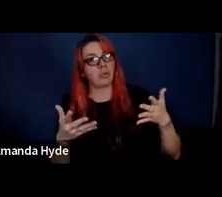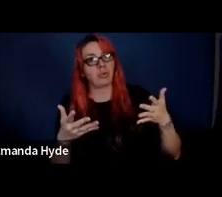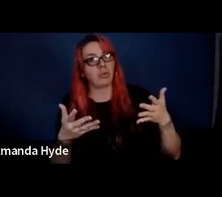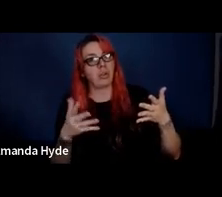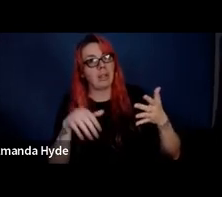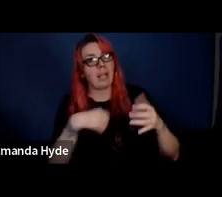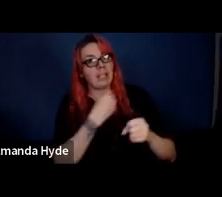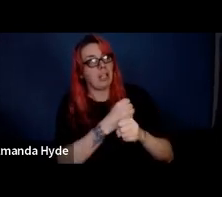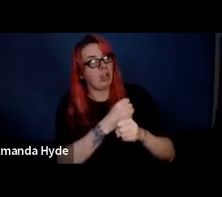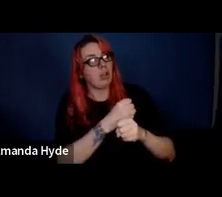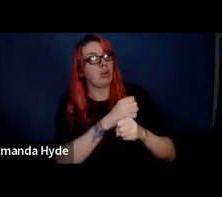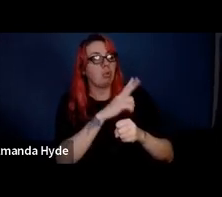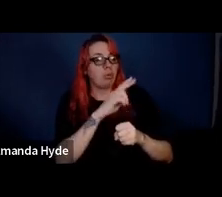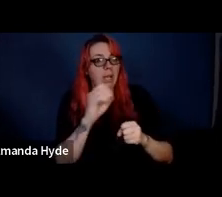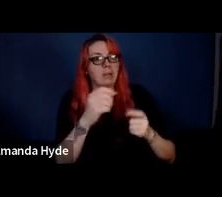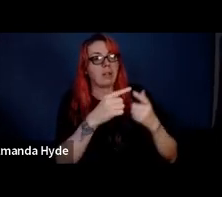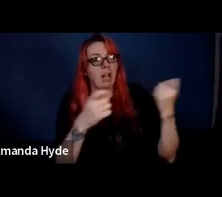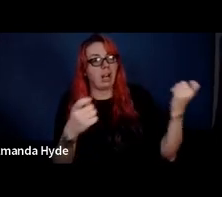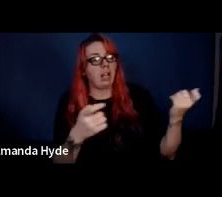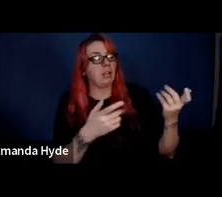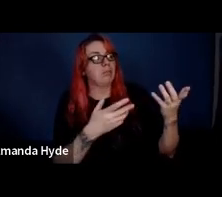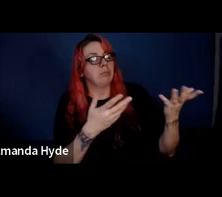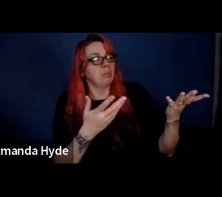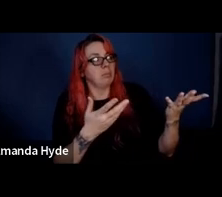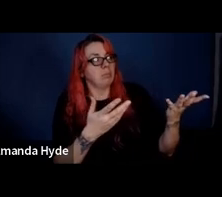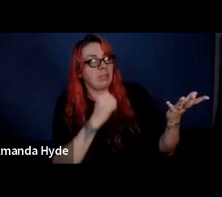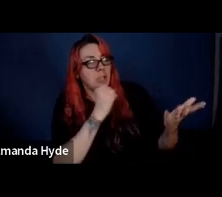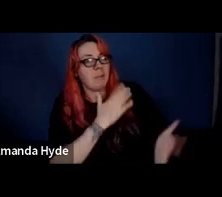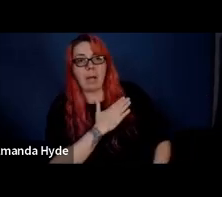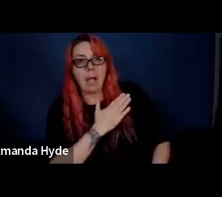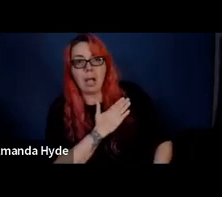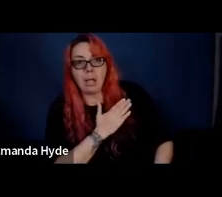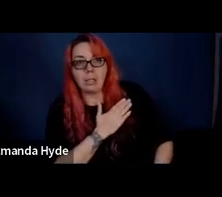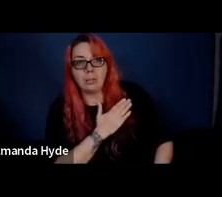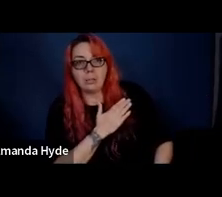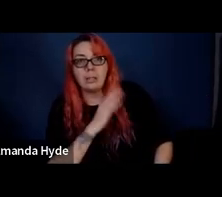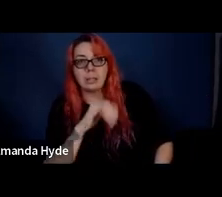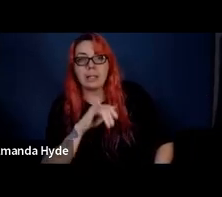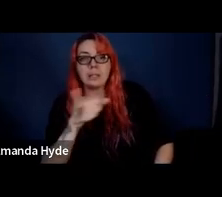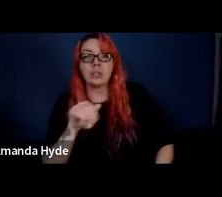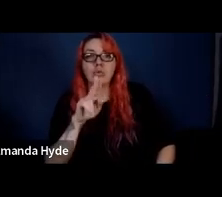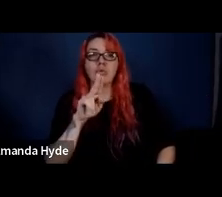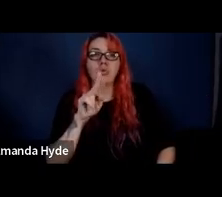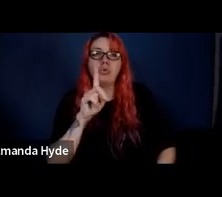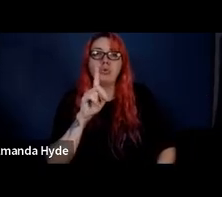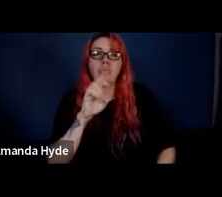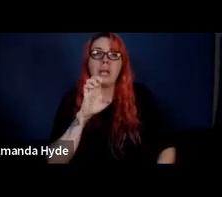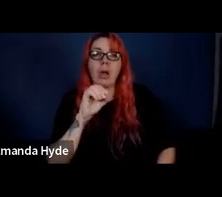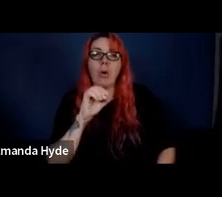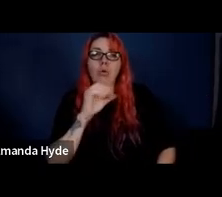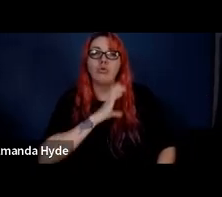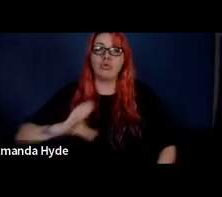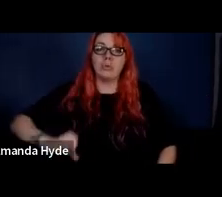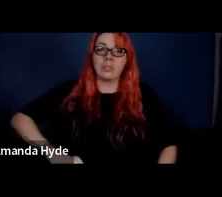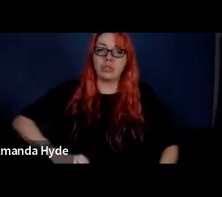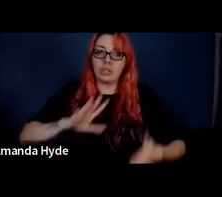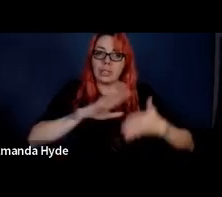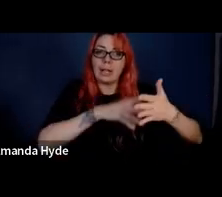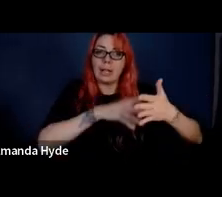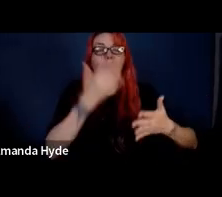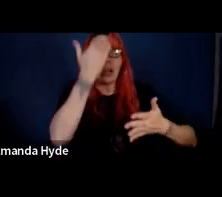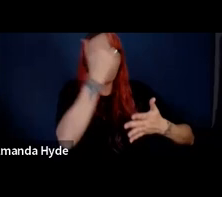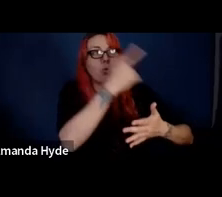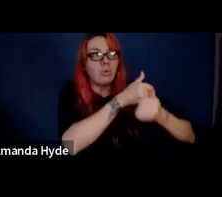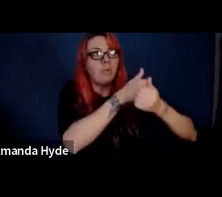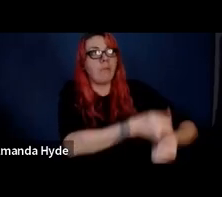excited for you because, yes, I've had to adjust and live in a world where that's the Judeo-Christian, the Christian calendar is the one that you follow, but it's not the